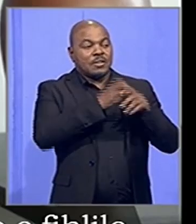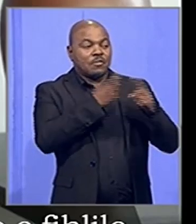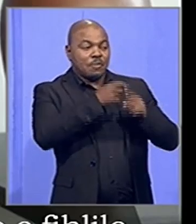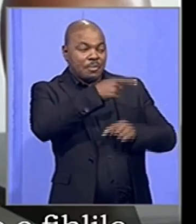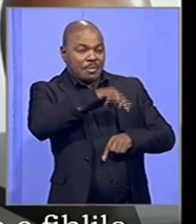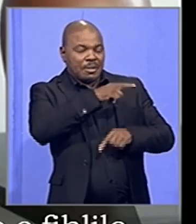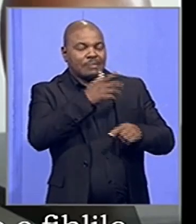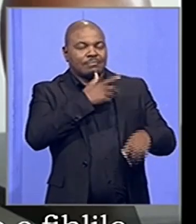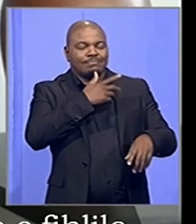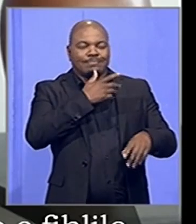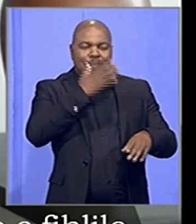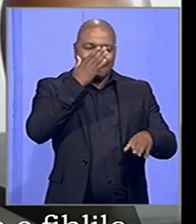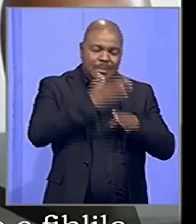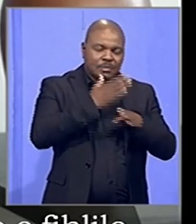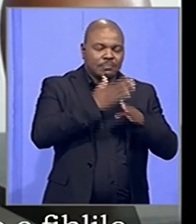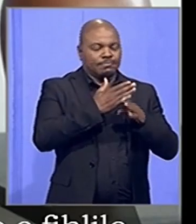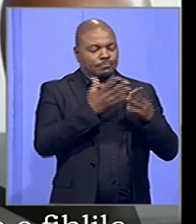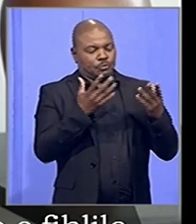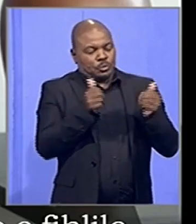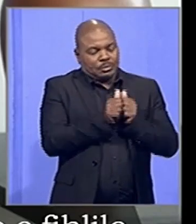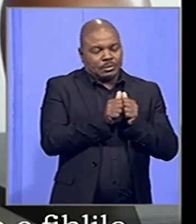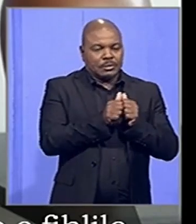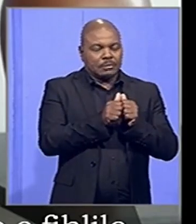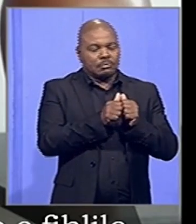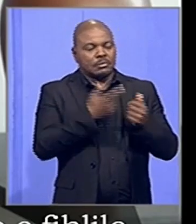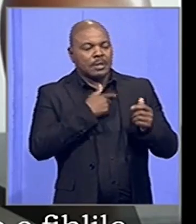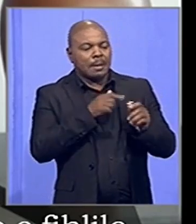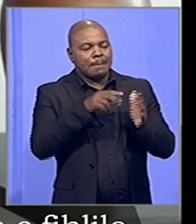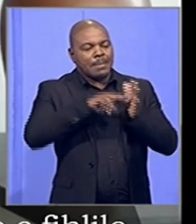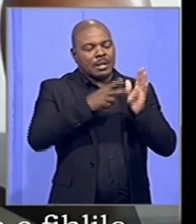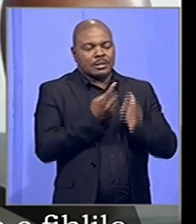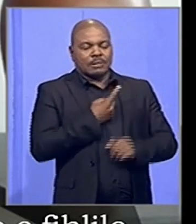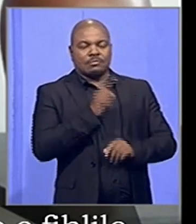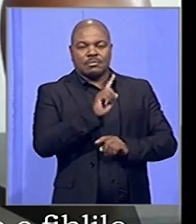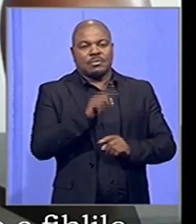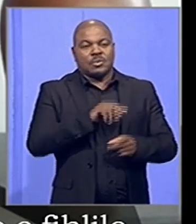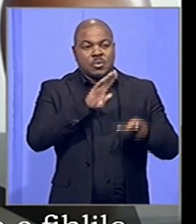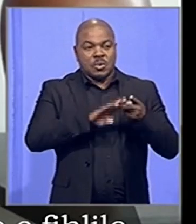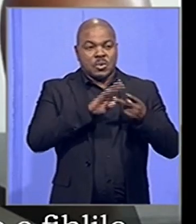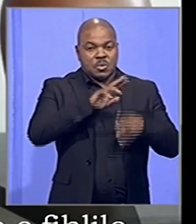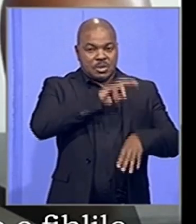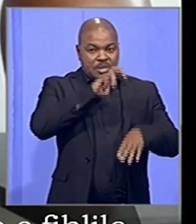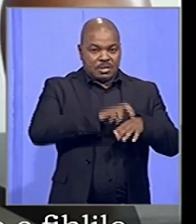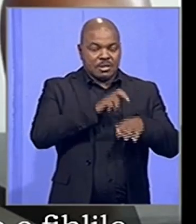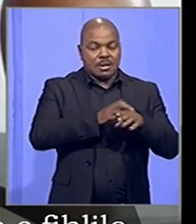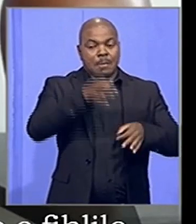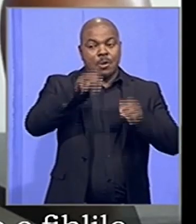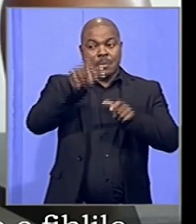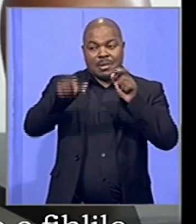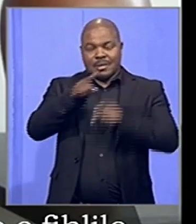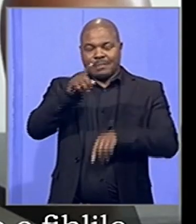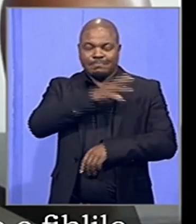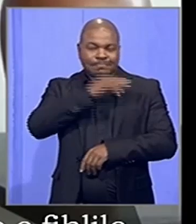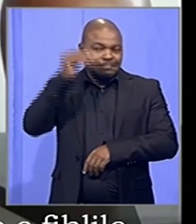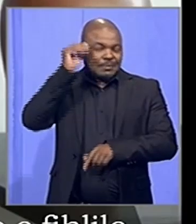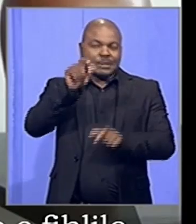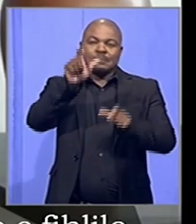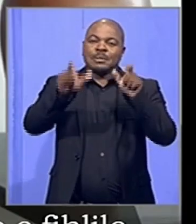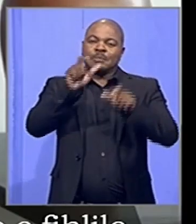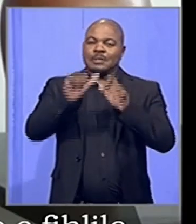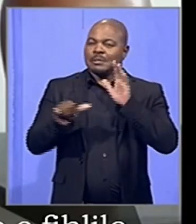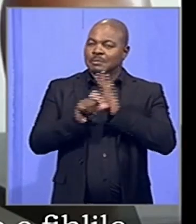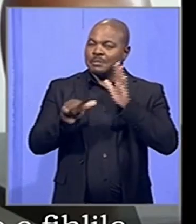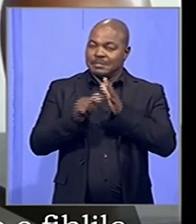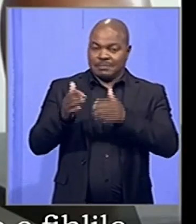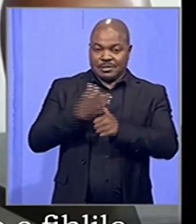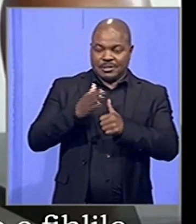is that they should not have hidden agendas. What we need from our politicians is that they should put citizens first. And